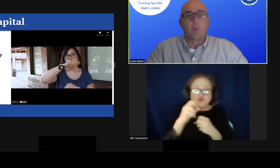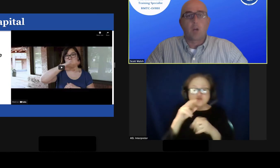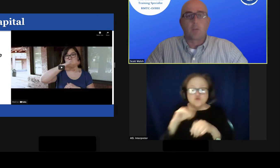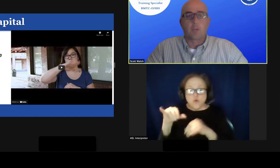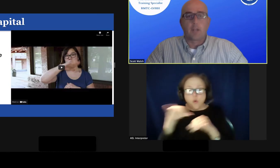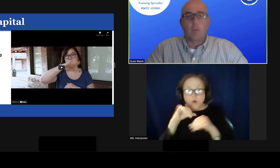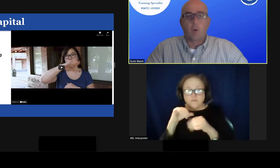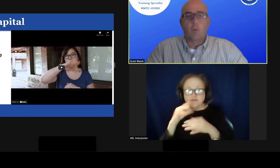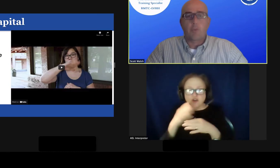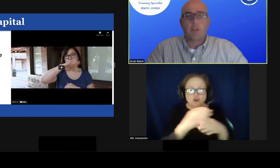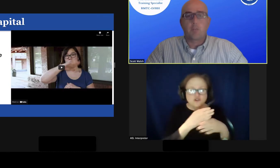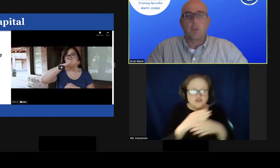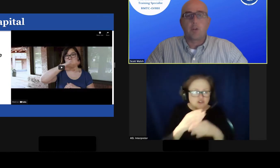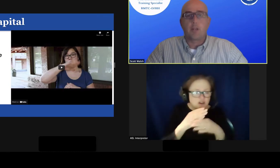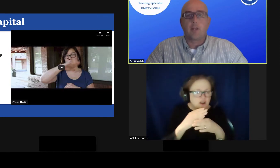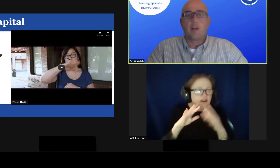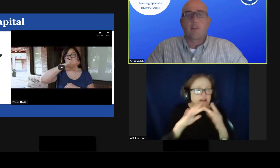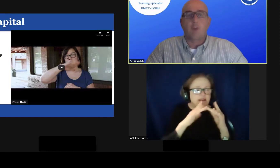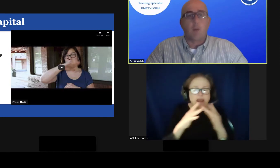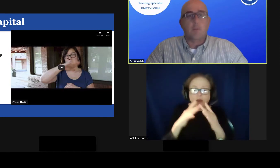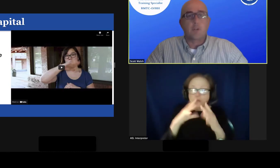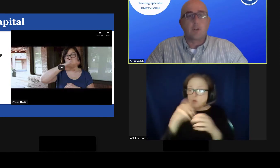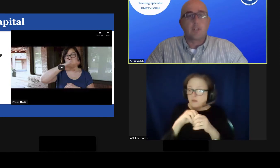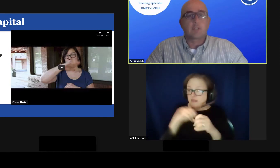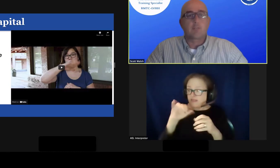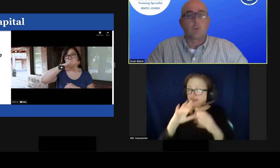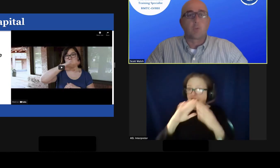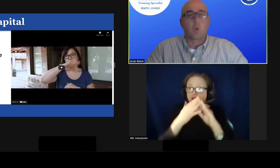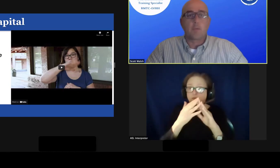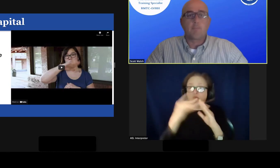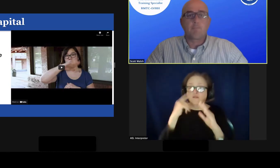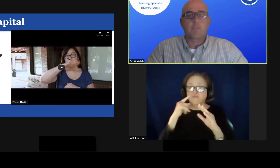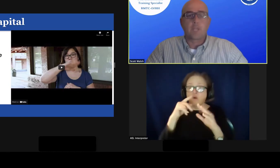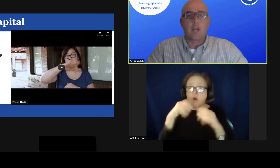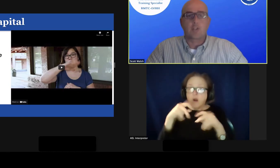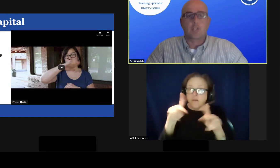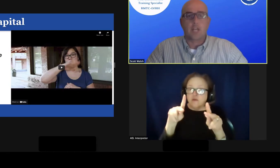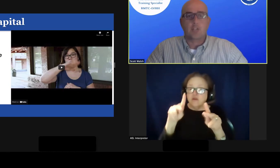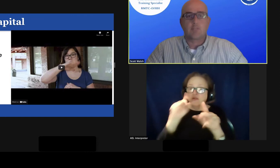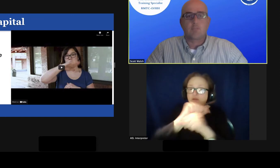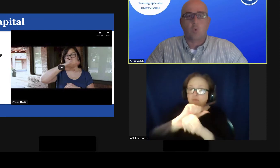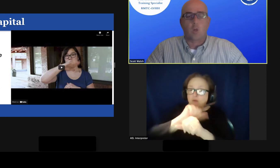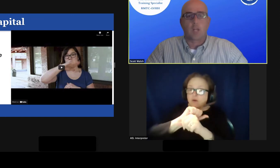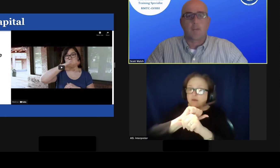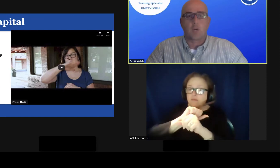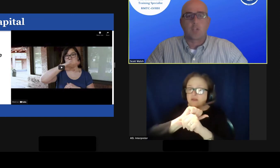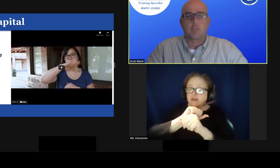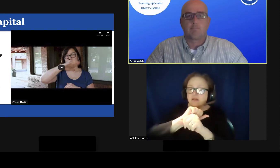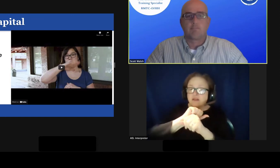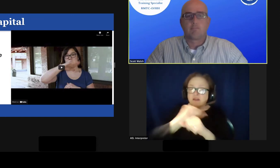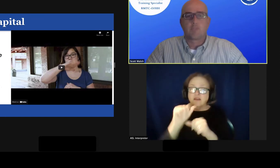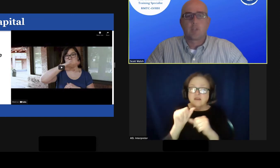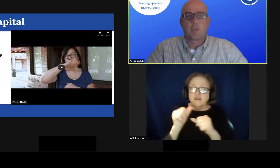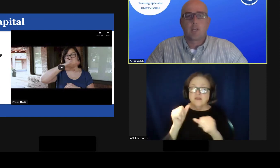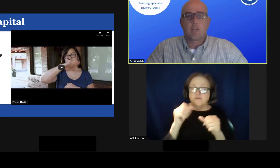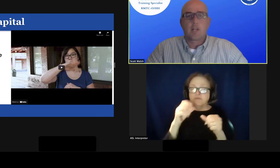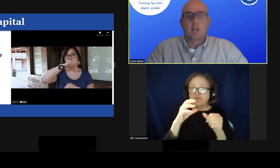where people are able to network within a community for opportunities for employment, education, or collaboration.